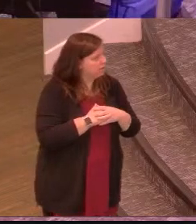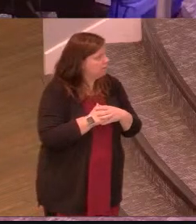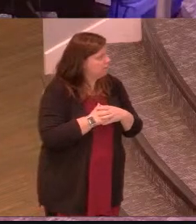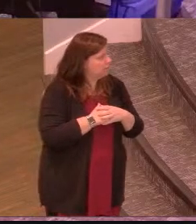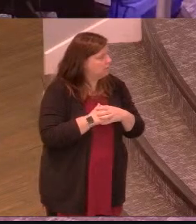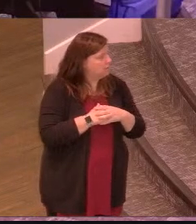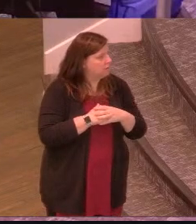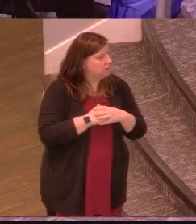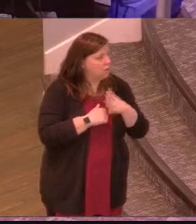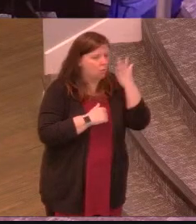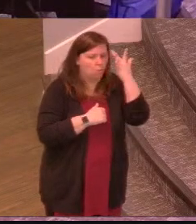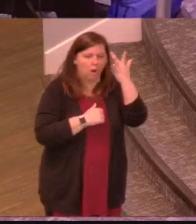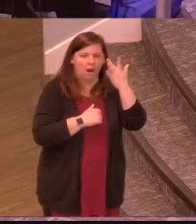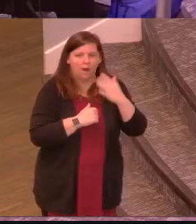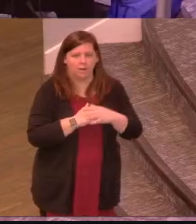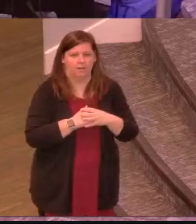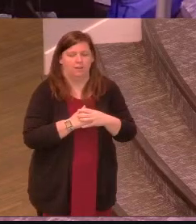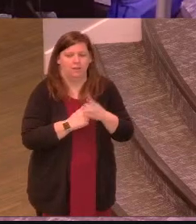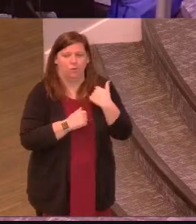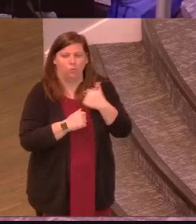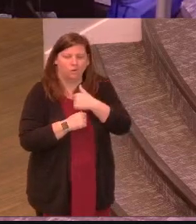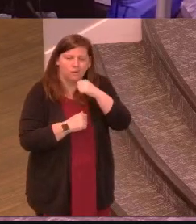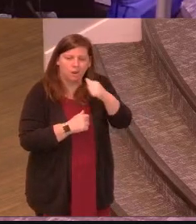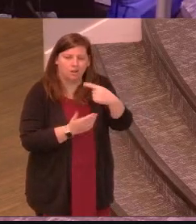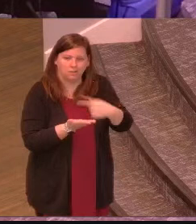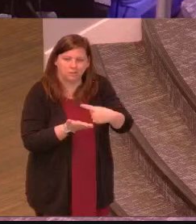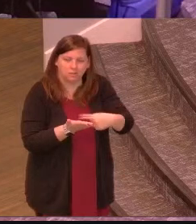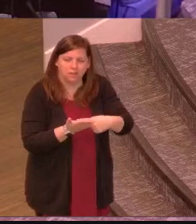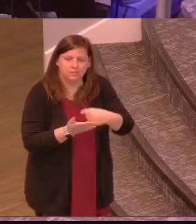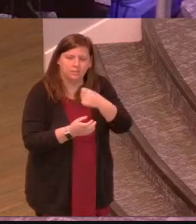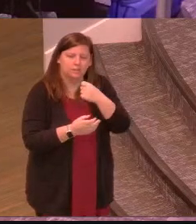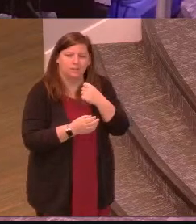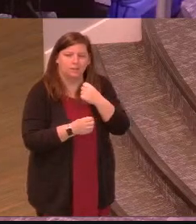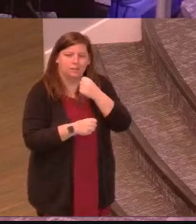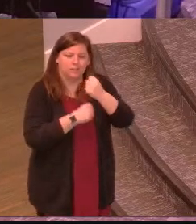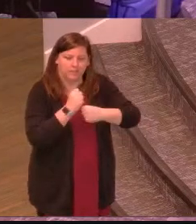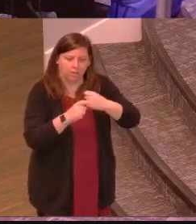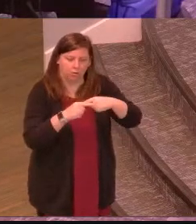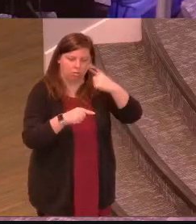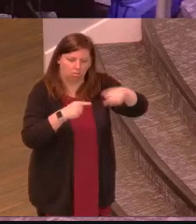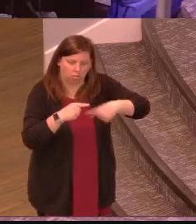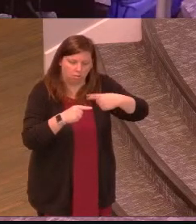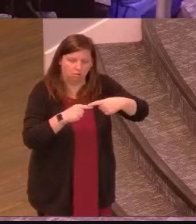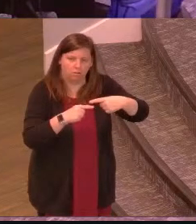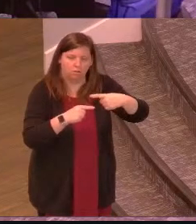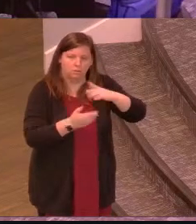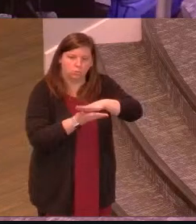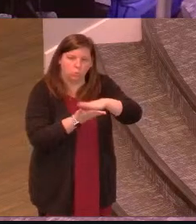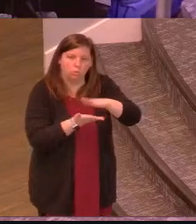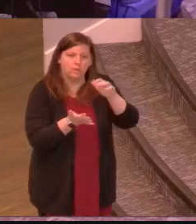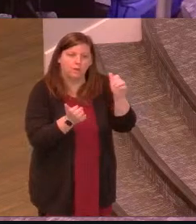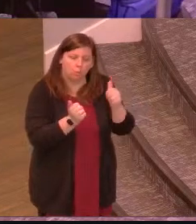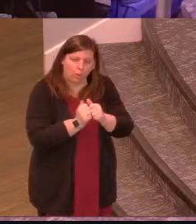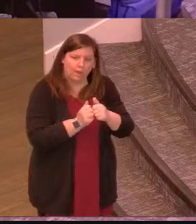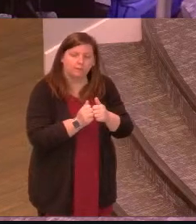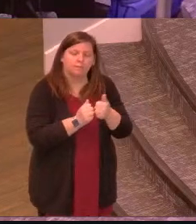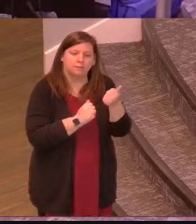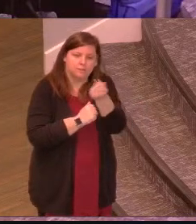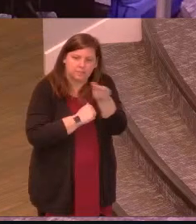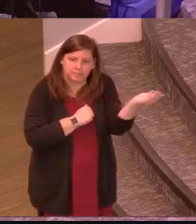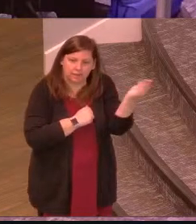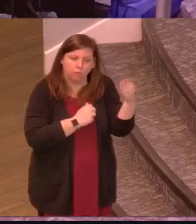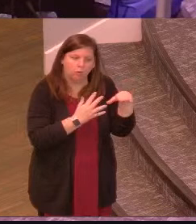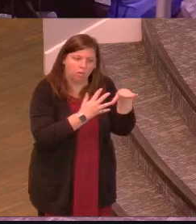into year-round schooling, you know, with healthy breaks, you know, throughout the